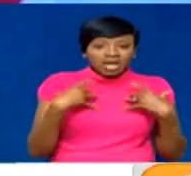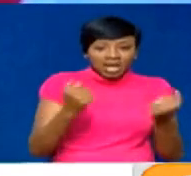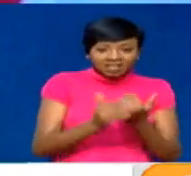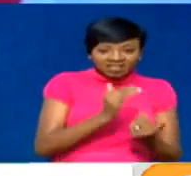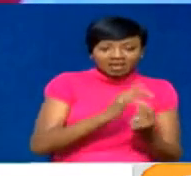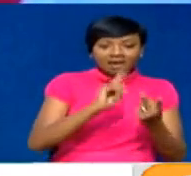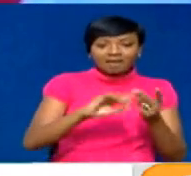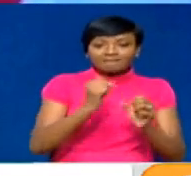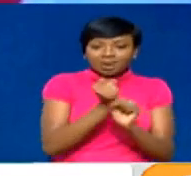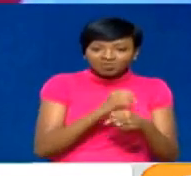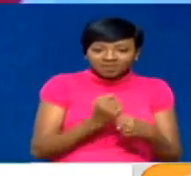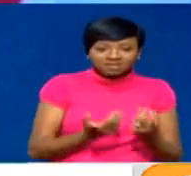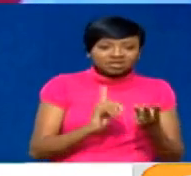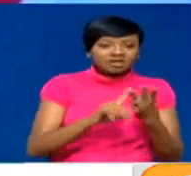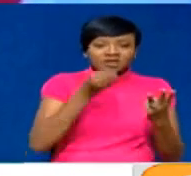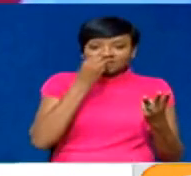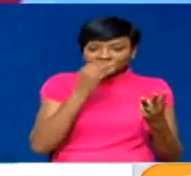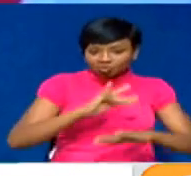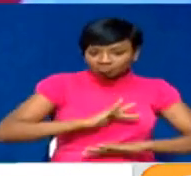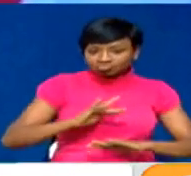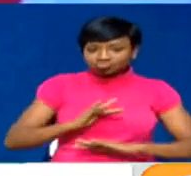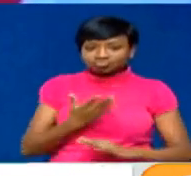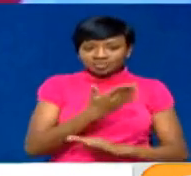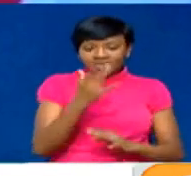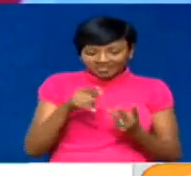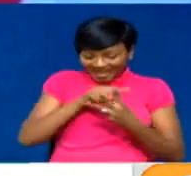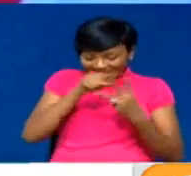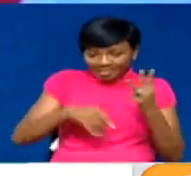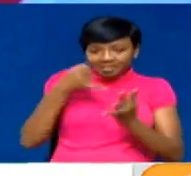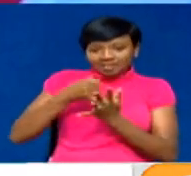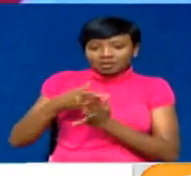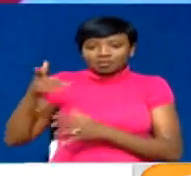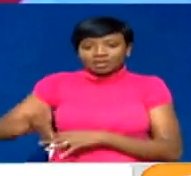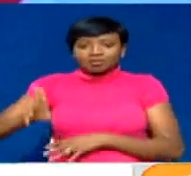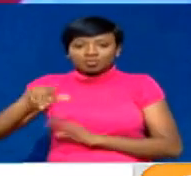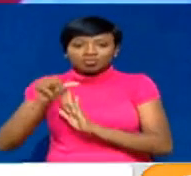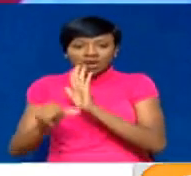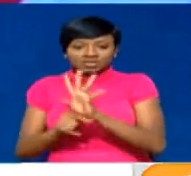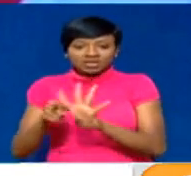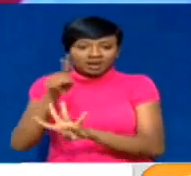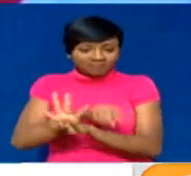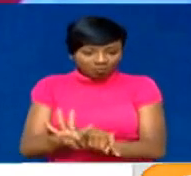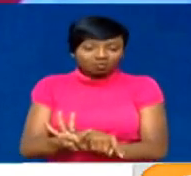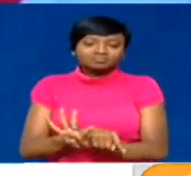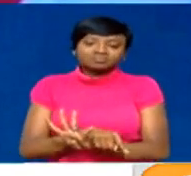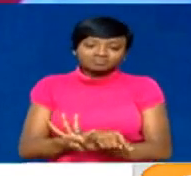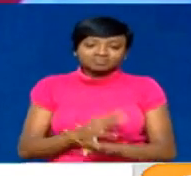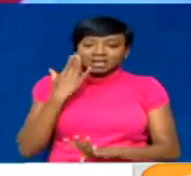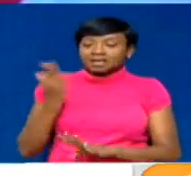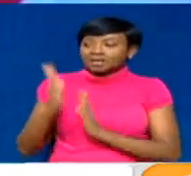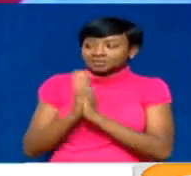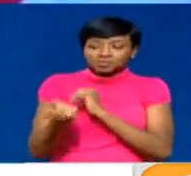healthcare, manufacturing, and food security, which are part of President Uhuru Kenyatta's legacy of the Big Four